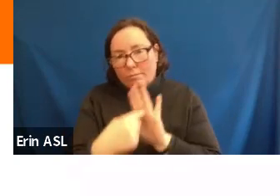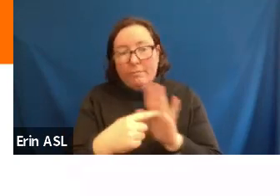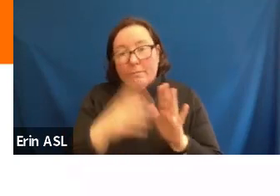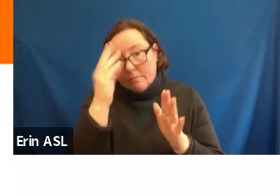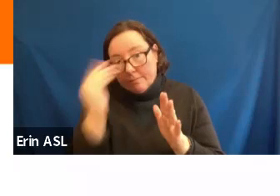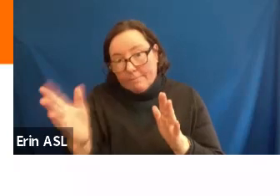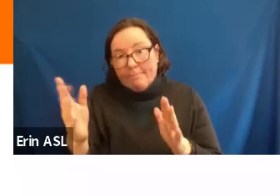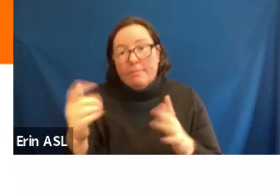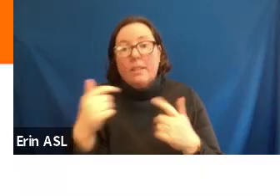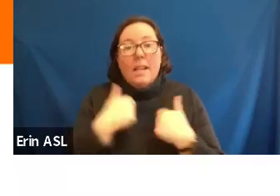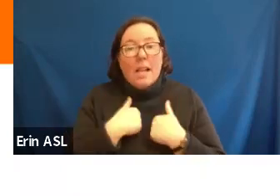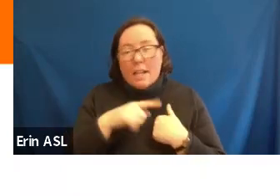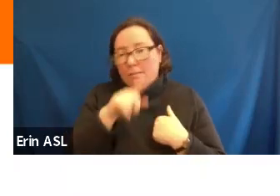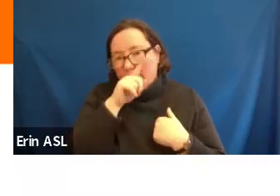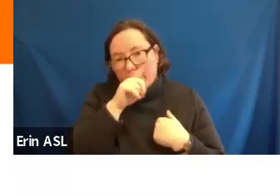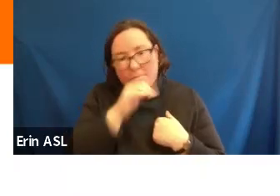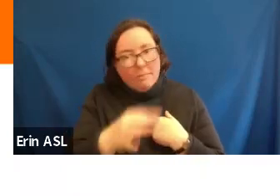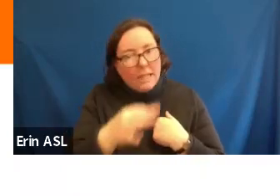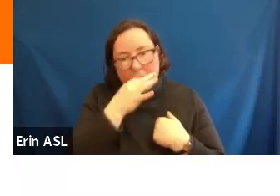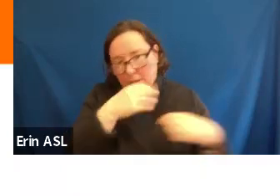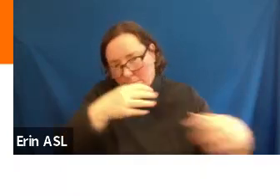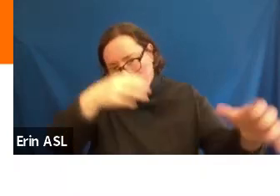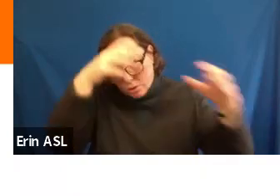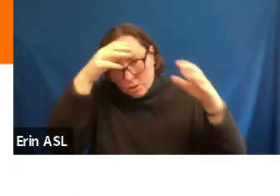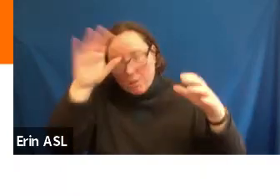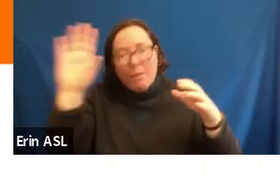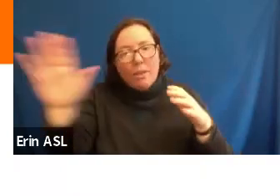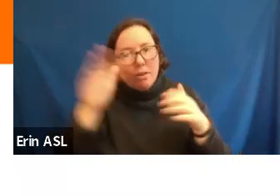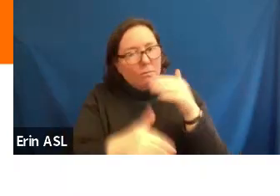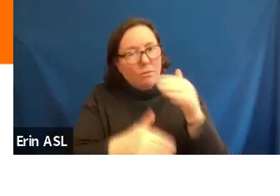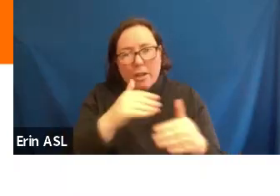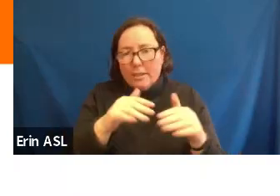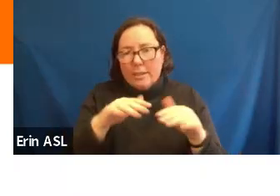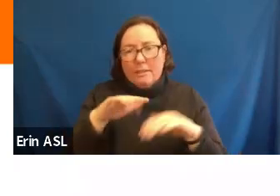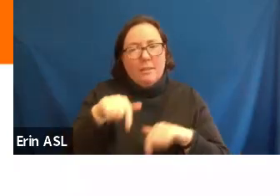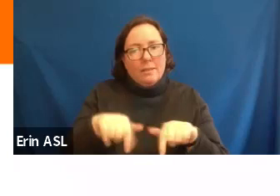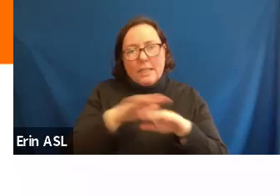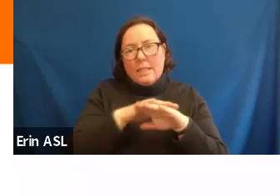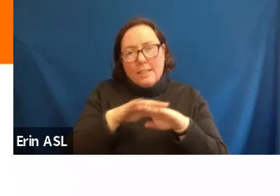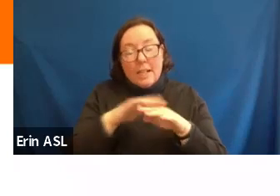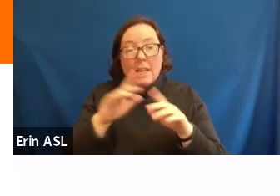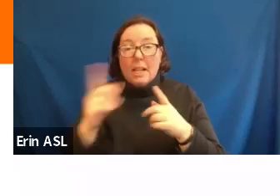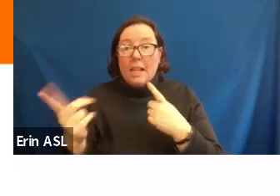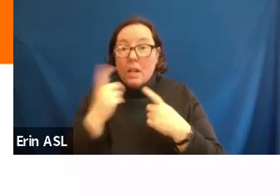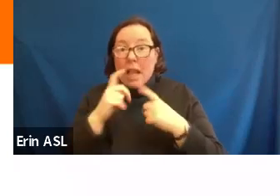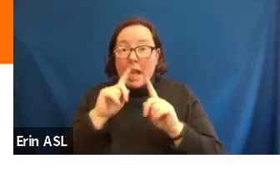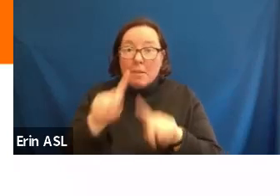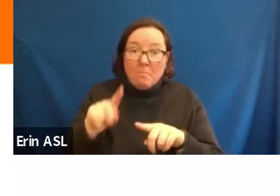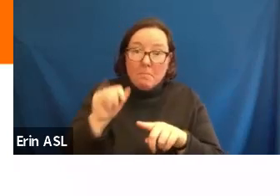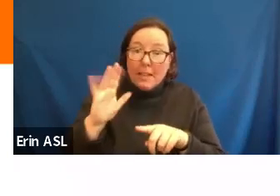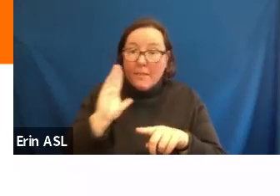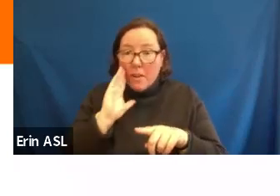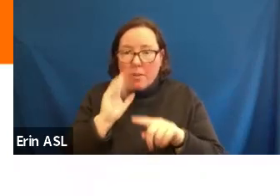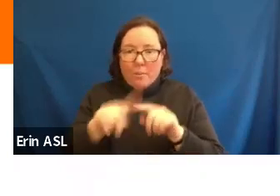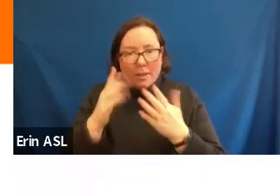with, I am not an expert in their processes. So I will answer questions that I do know the answer